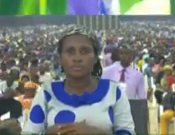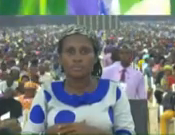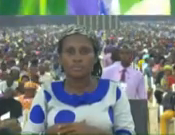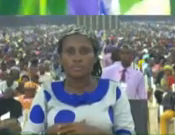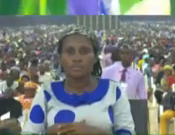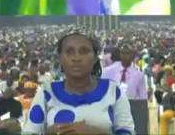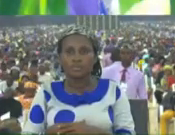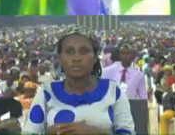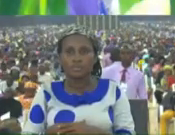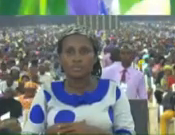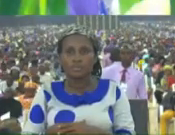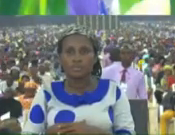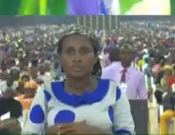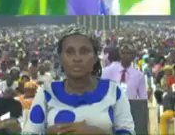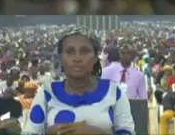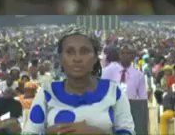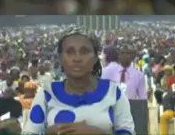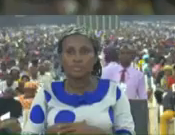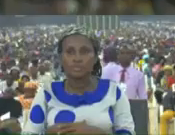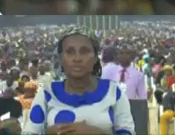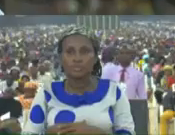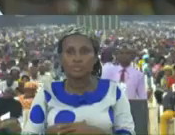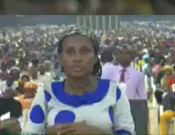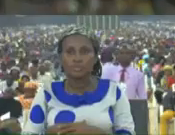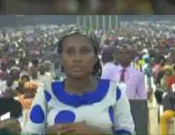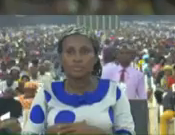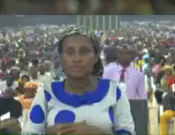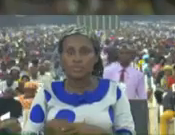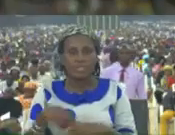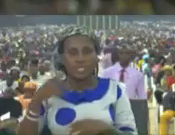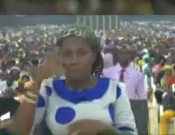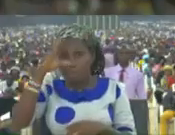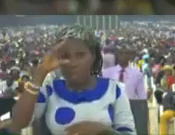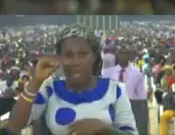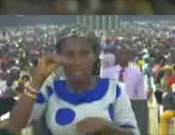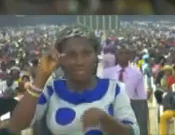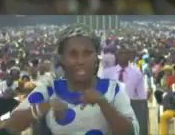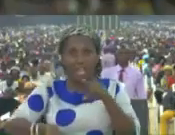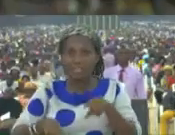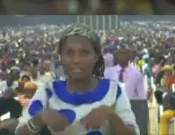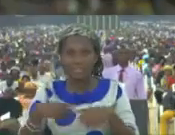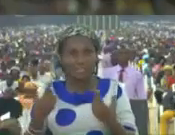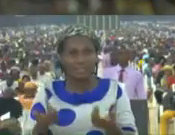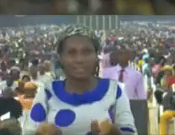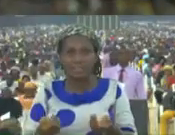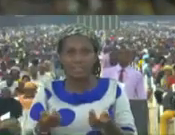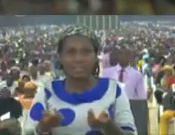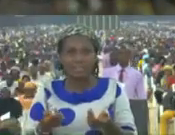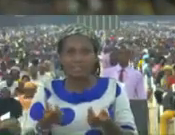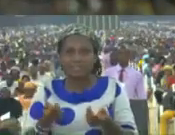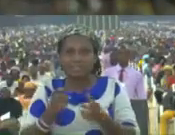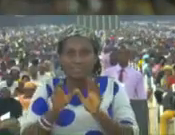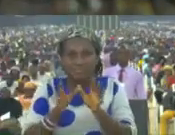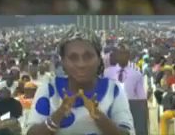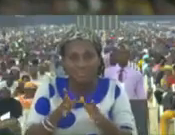comfortable job. But he just couldn't say to a woman, will you marry me?